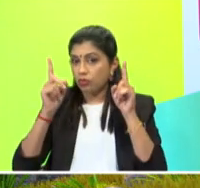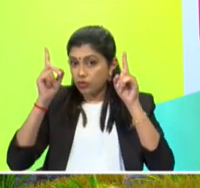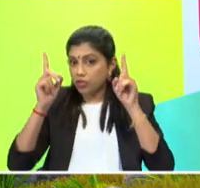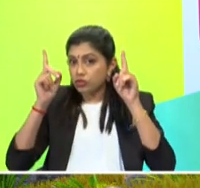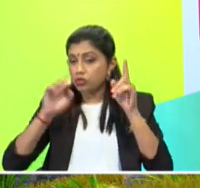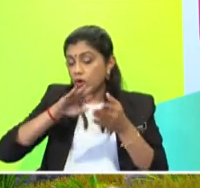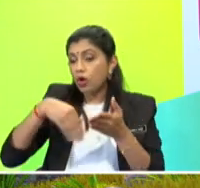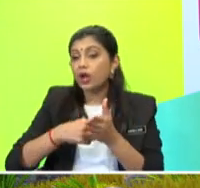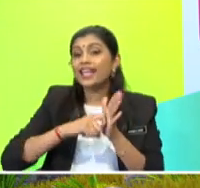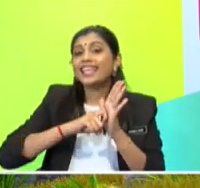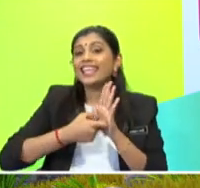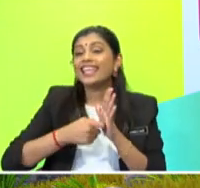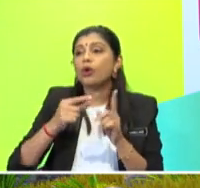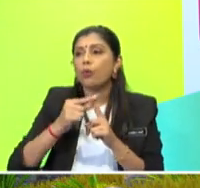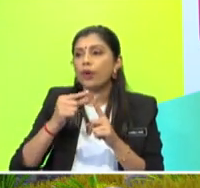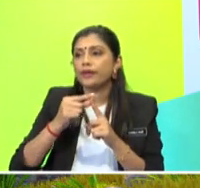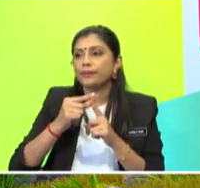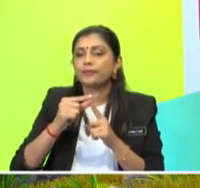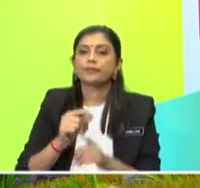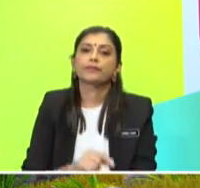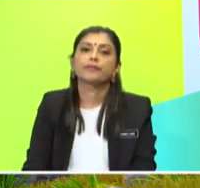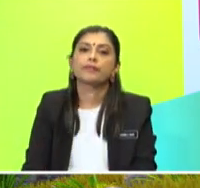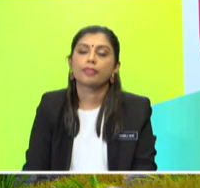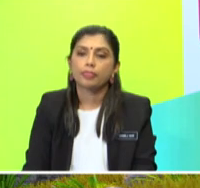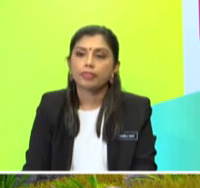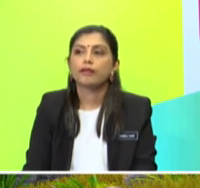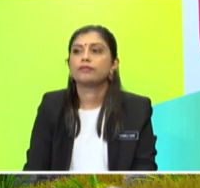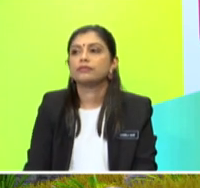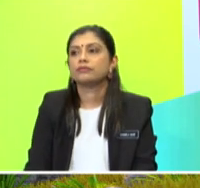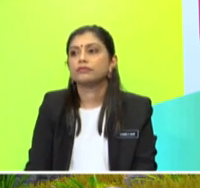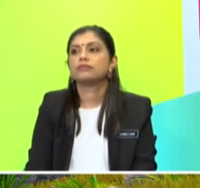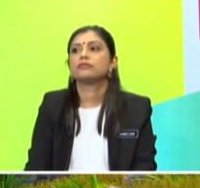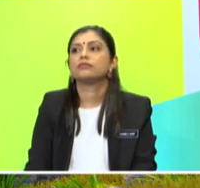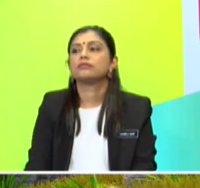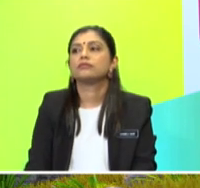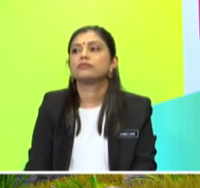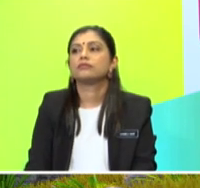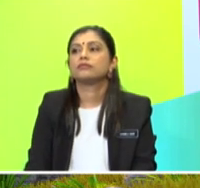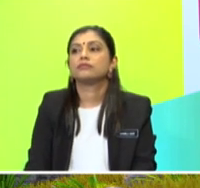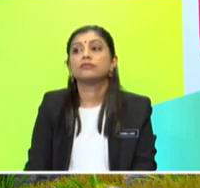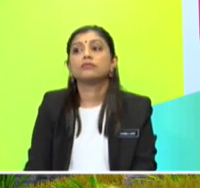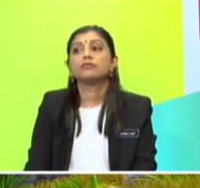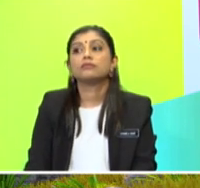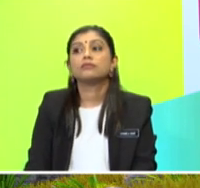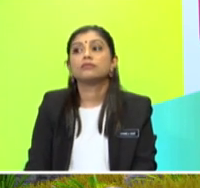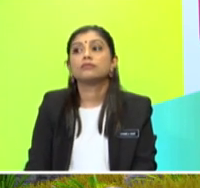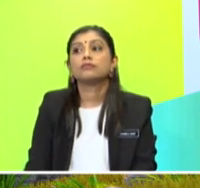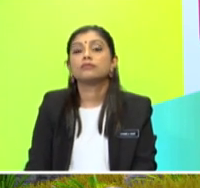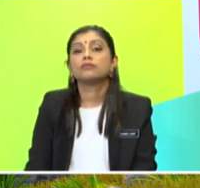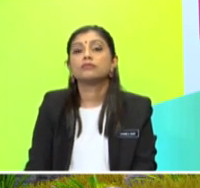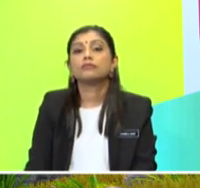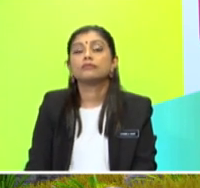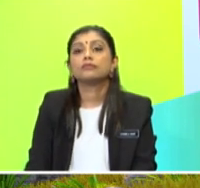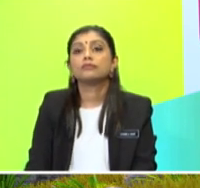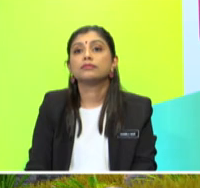bubble here. So that would be your color two. That's good. Now, color three. Who wants to try color three of your topic sentence?